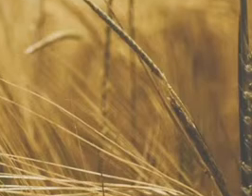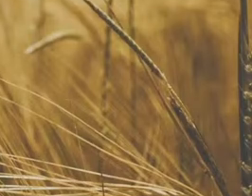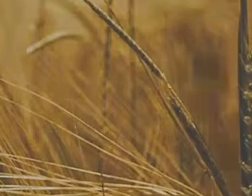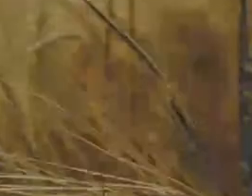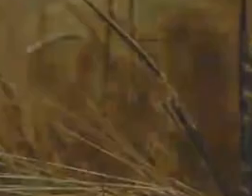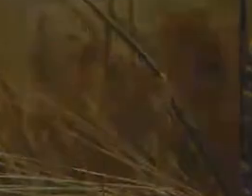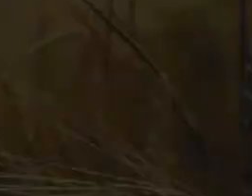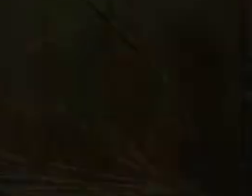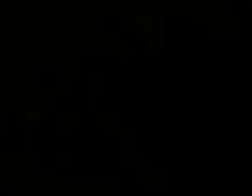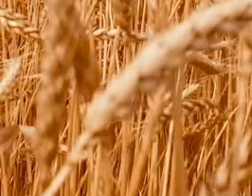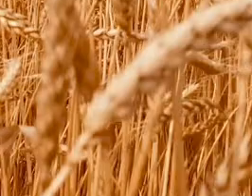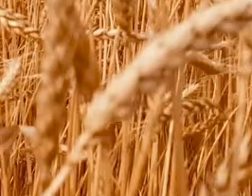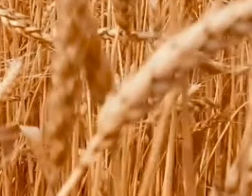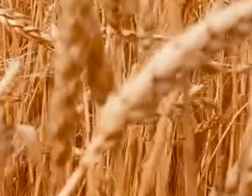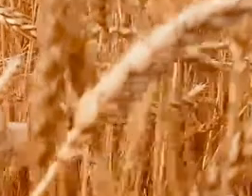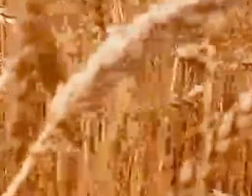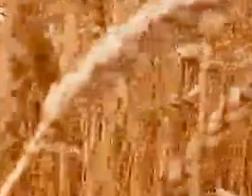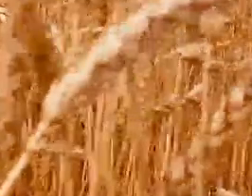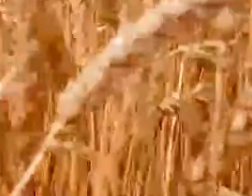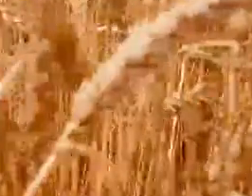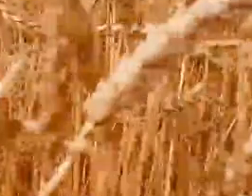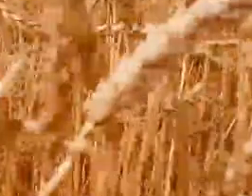Hallelujah we'll